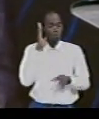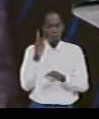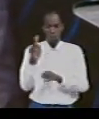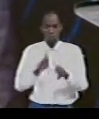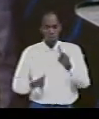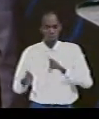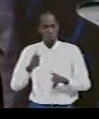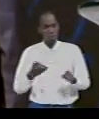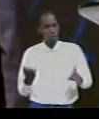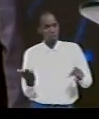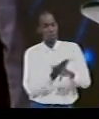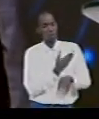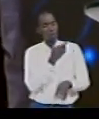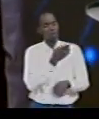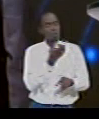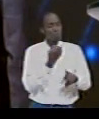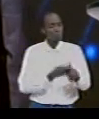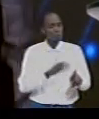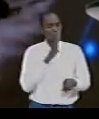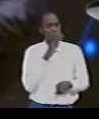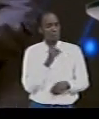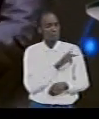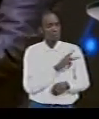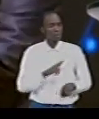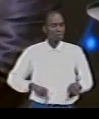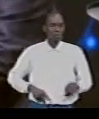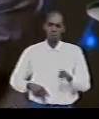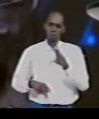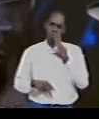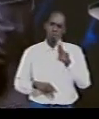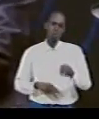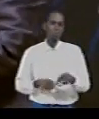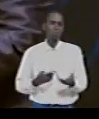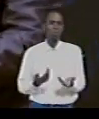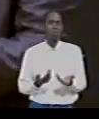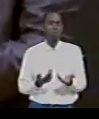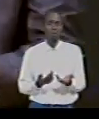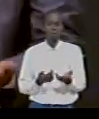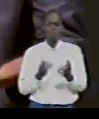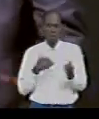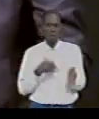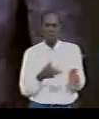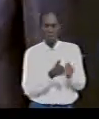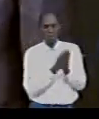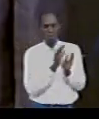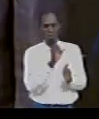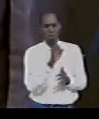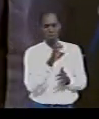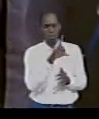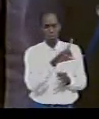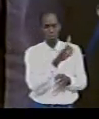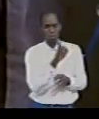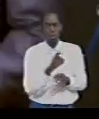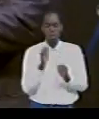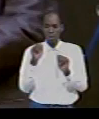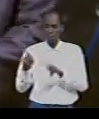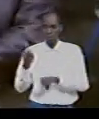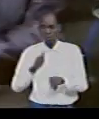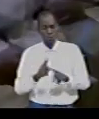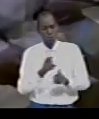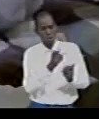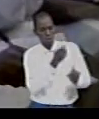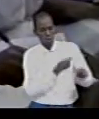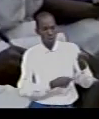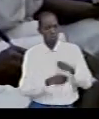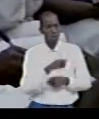king? No, they could not. Could they replace him? No, they could not. Will